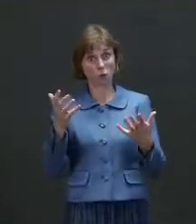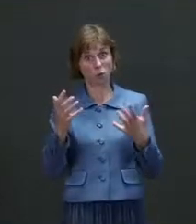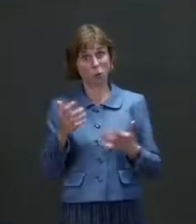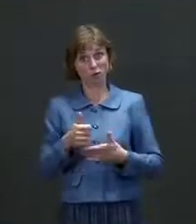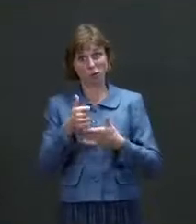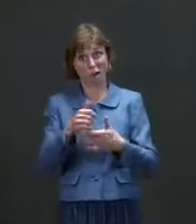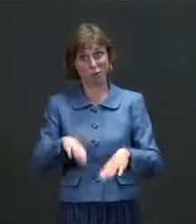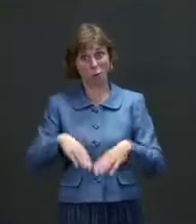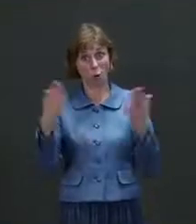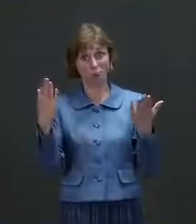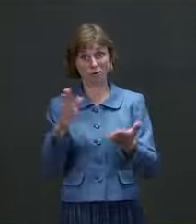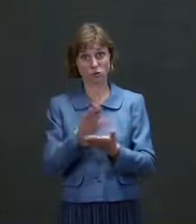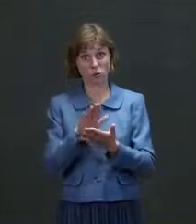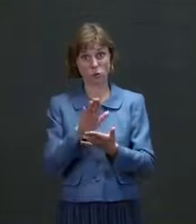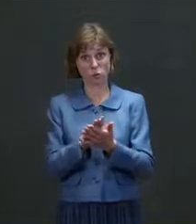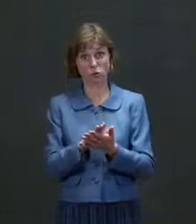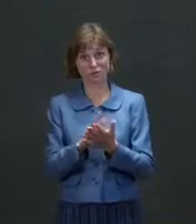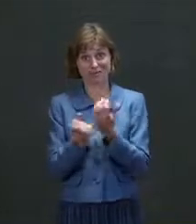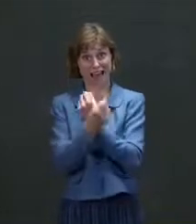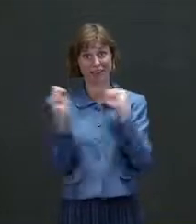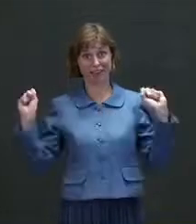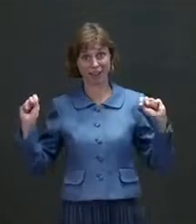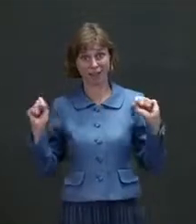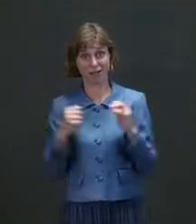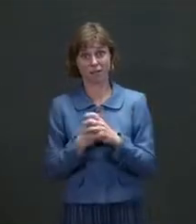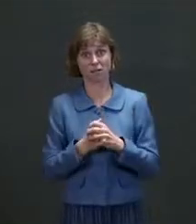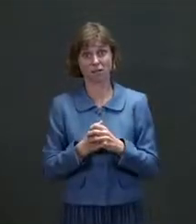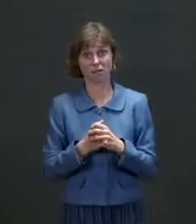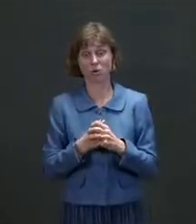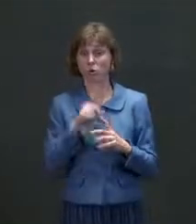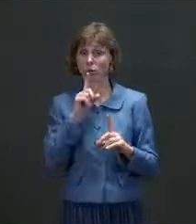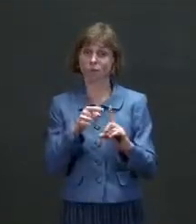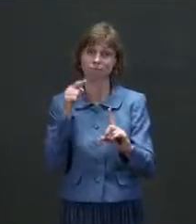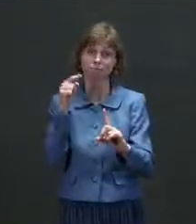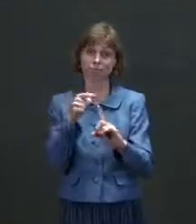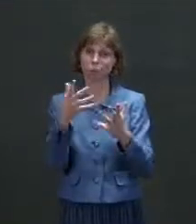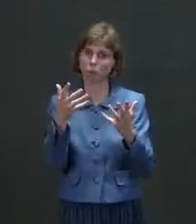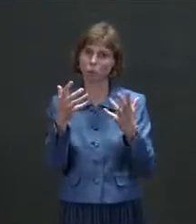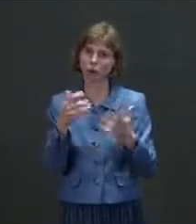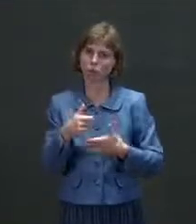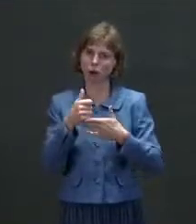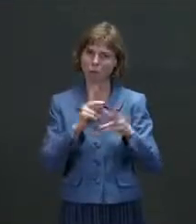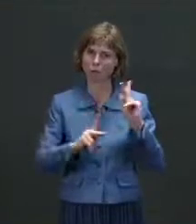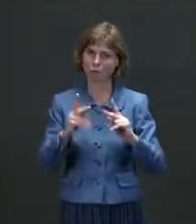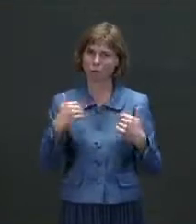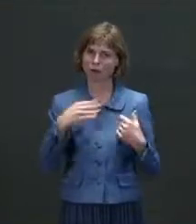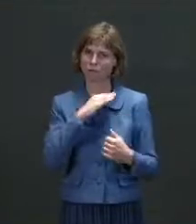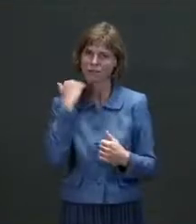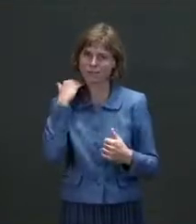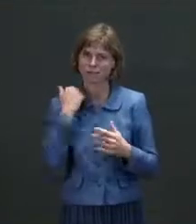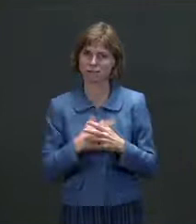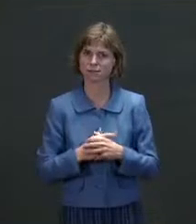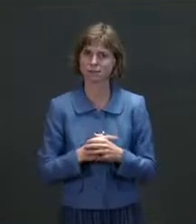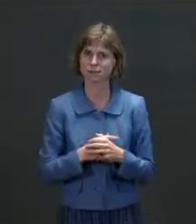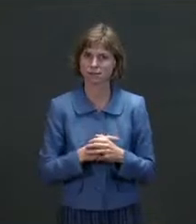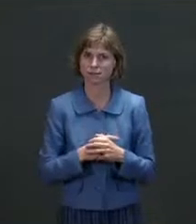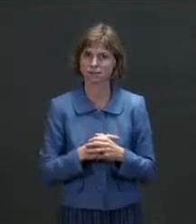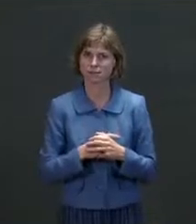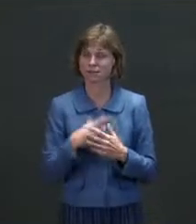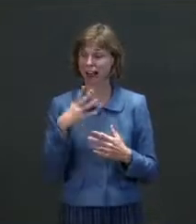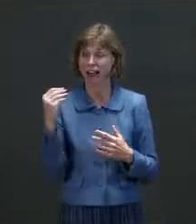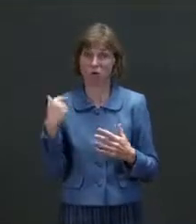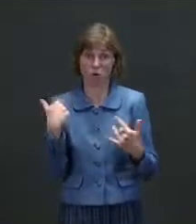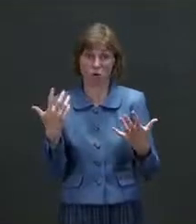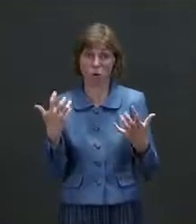safely. So bottom line, we want to help those at risk, and we want to get back to where people